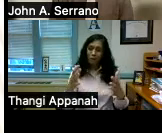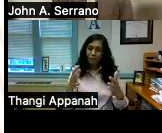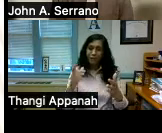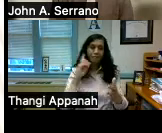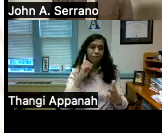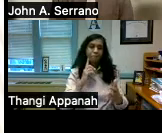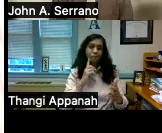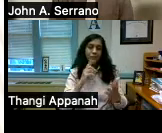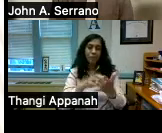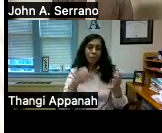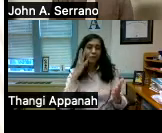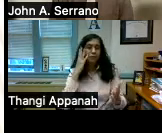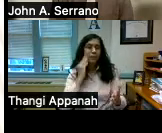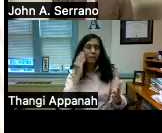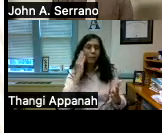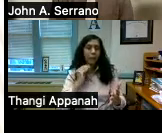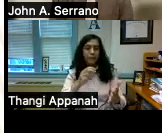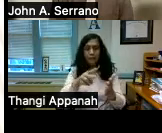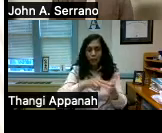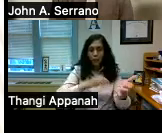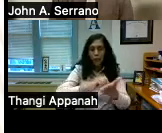Before the pandemic,